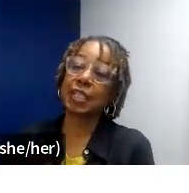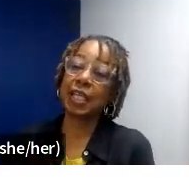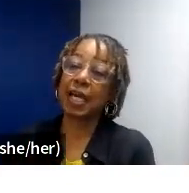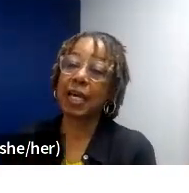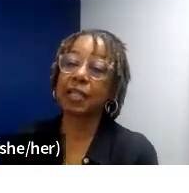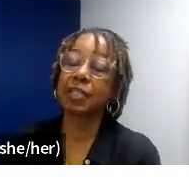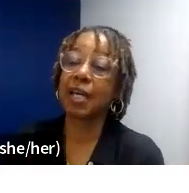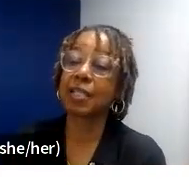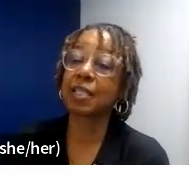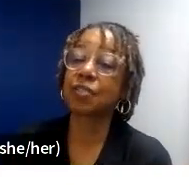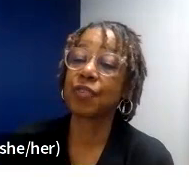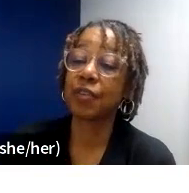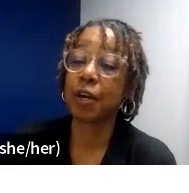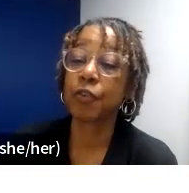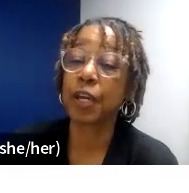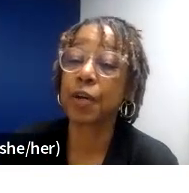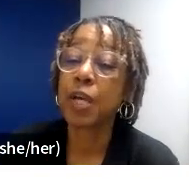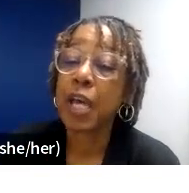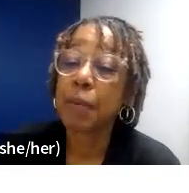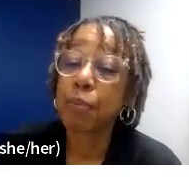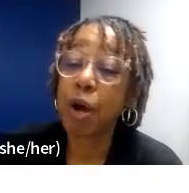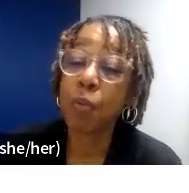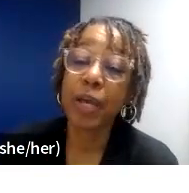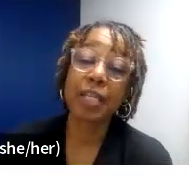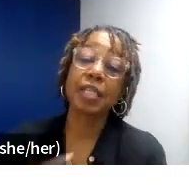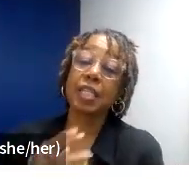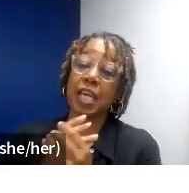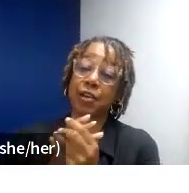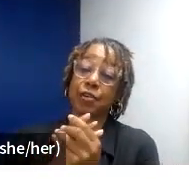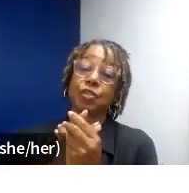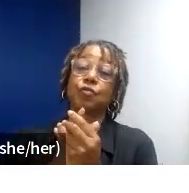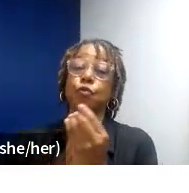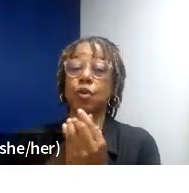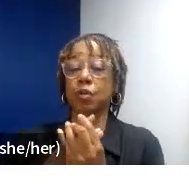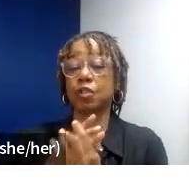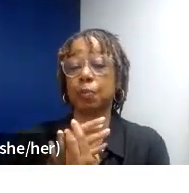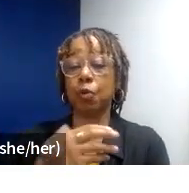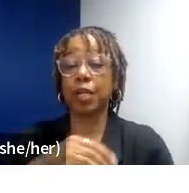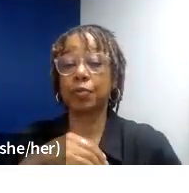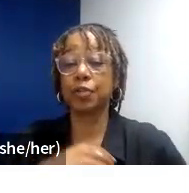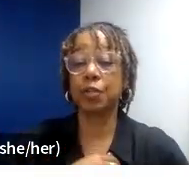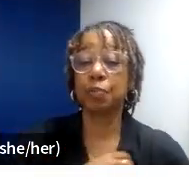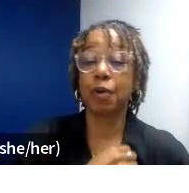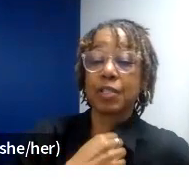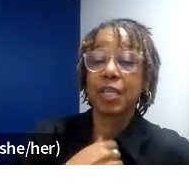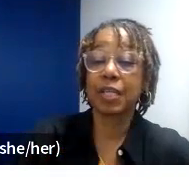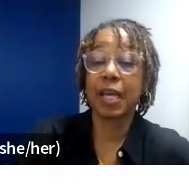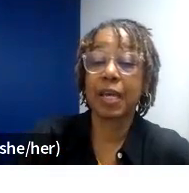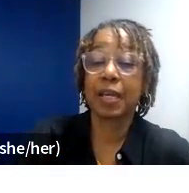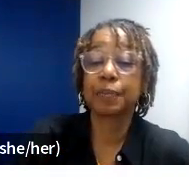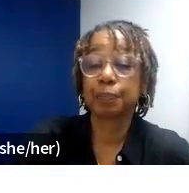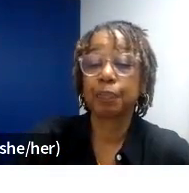funders, Gilead Sciences, ViiV Healthcare, and Broadway Cares for supporting the Reunion